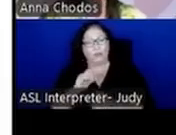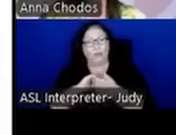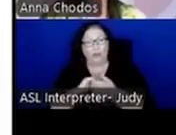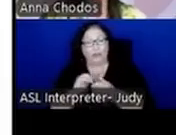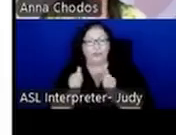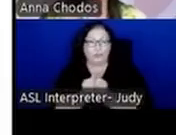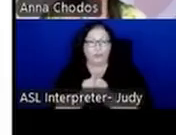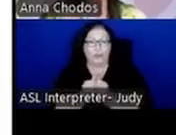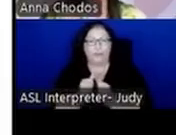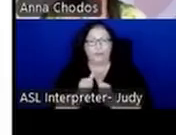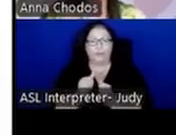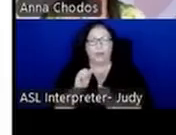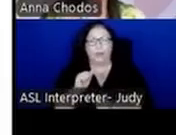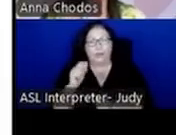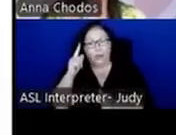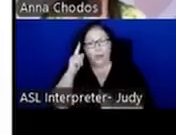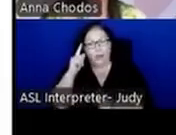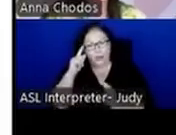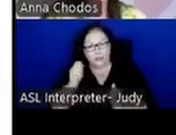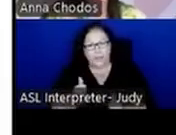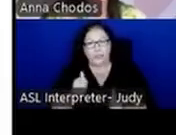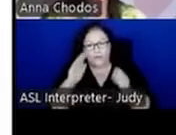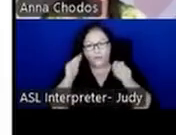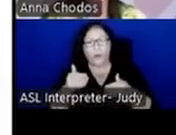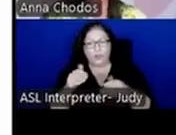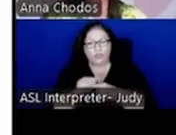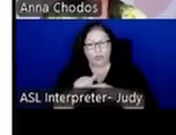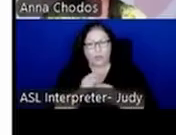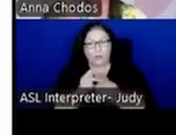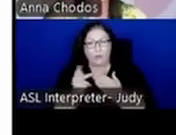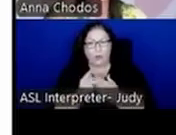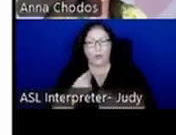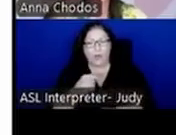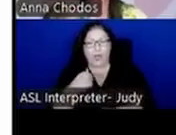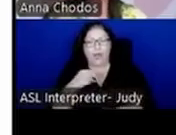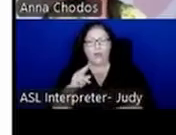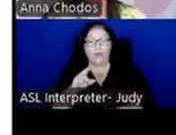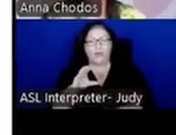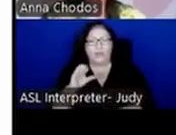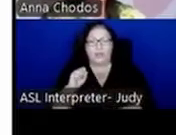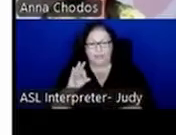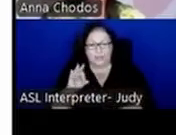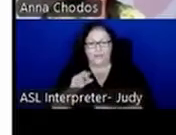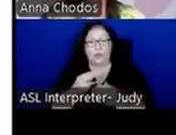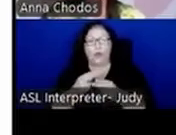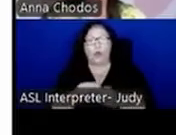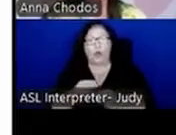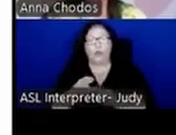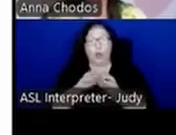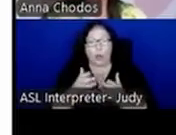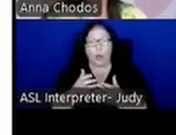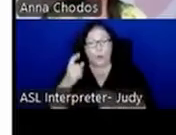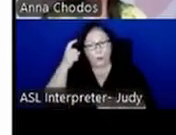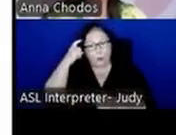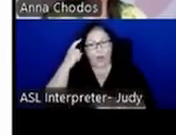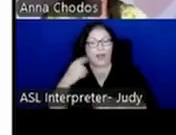and dementia-focused training program that we have at UCSF called the Global Brain Health Institute, and the Archstone